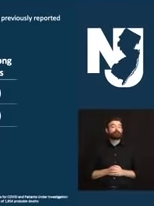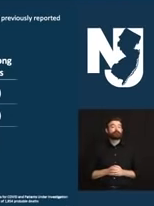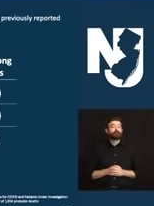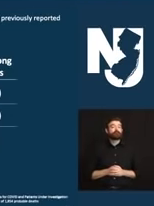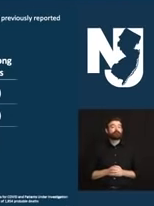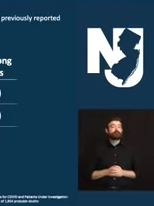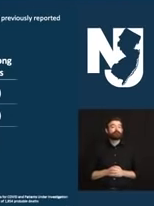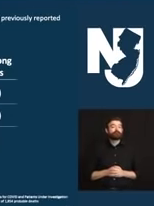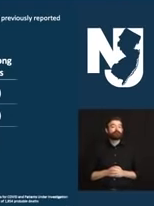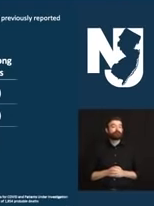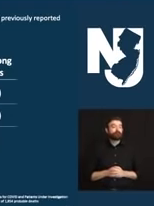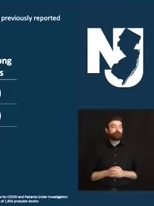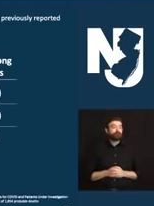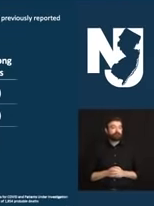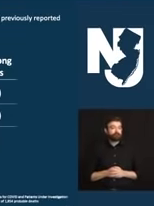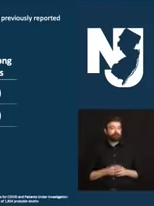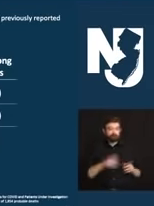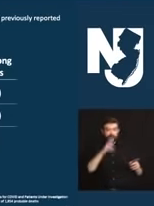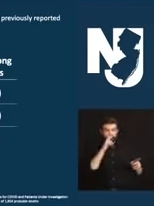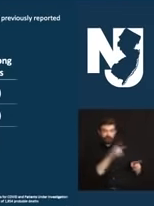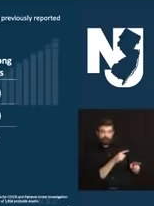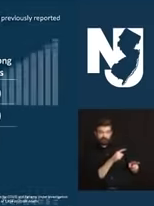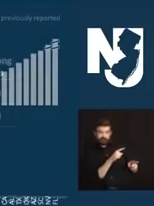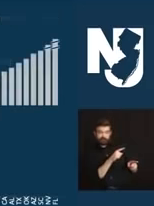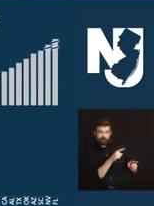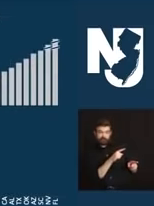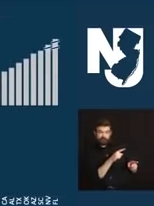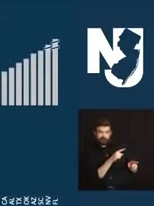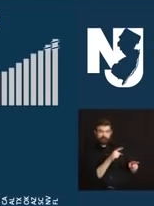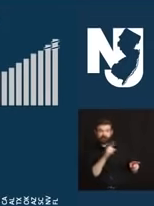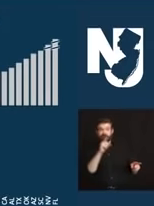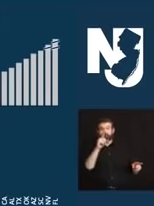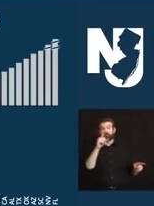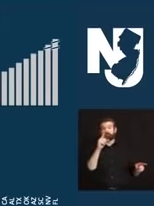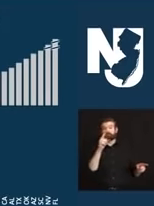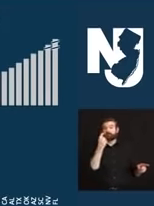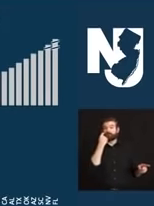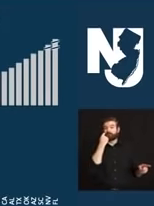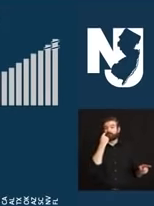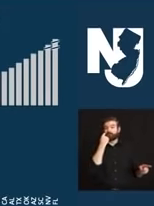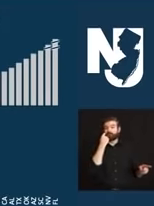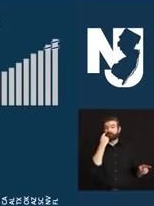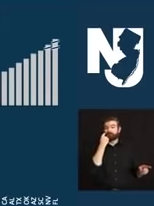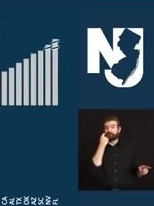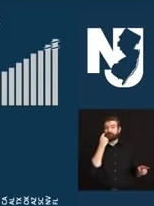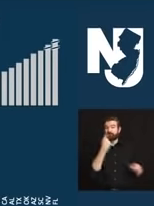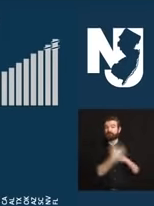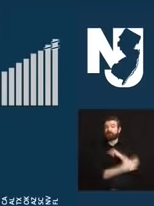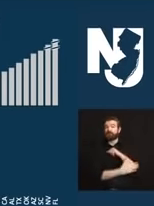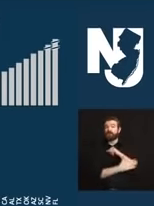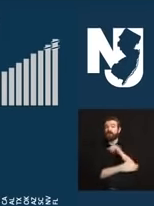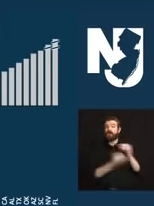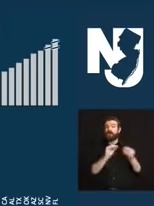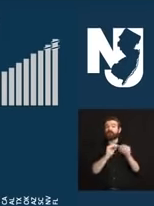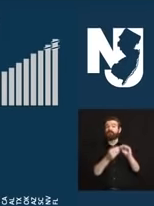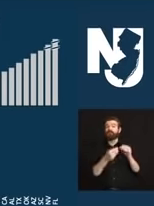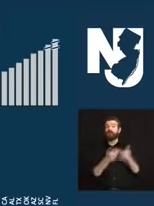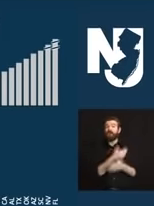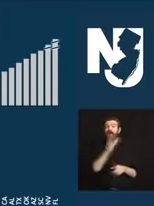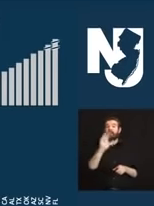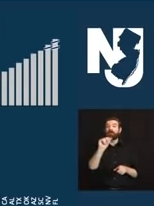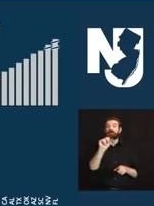let's start with the good news first. With the latest national data, our ranking for new cases dropped to